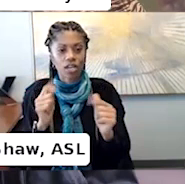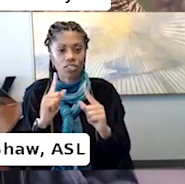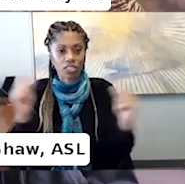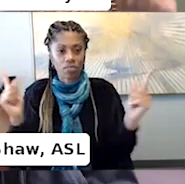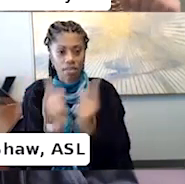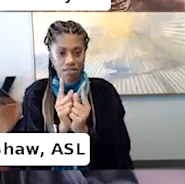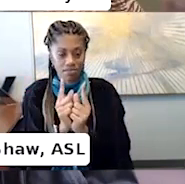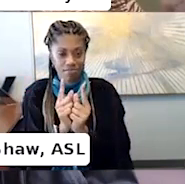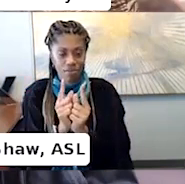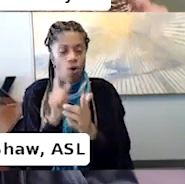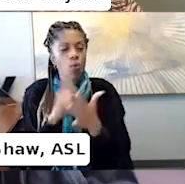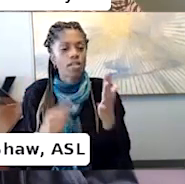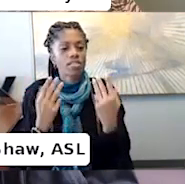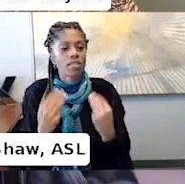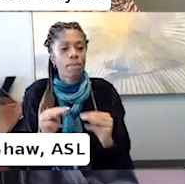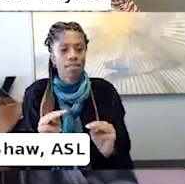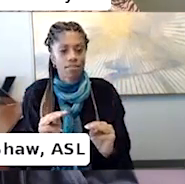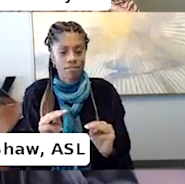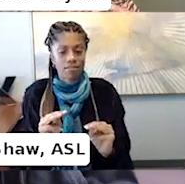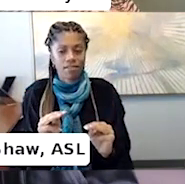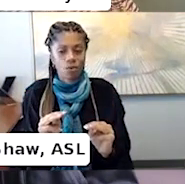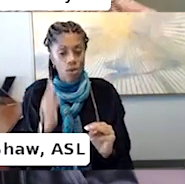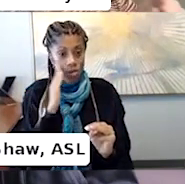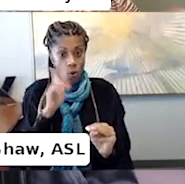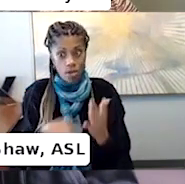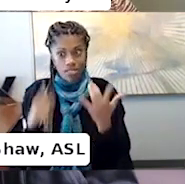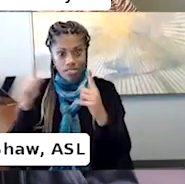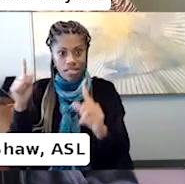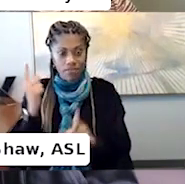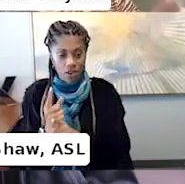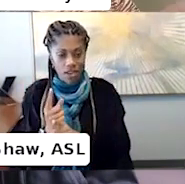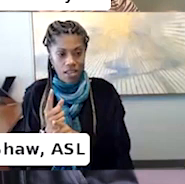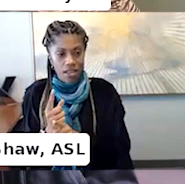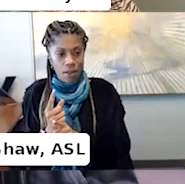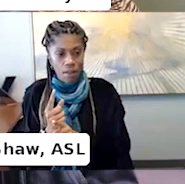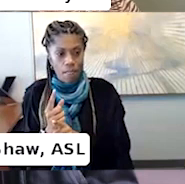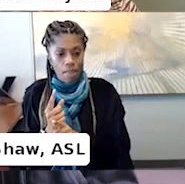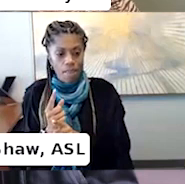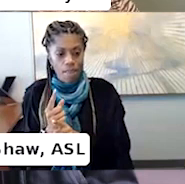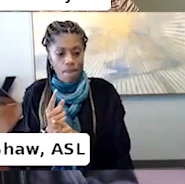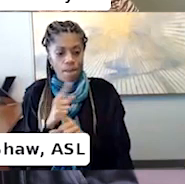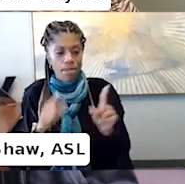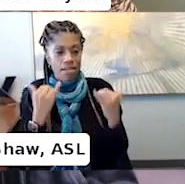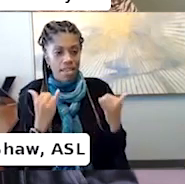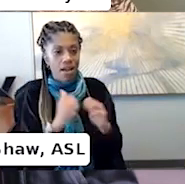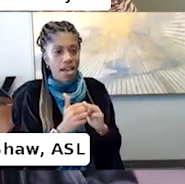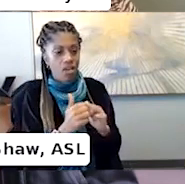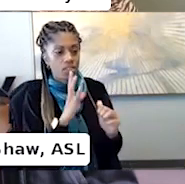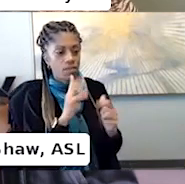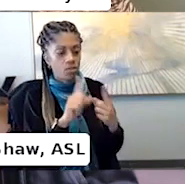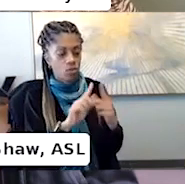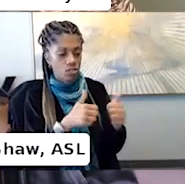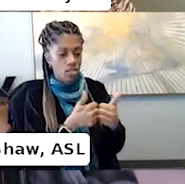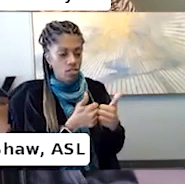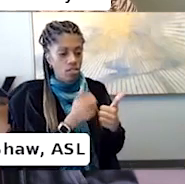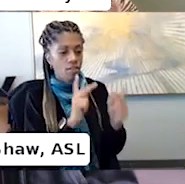our methodology as we know it to be successful, to now speak to some of the challenges of bringing two people together that